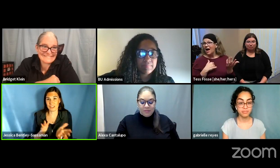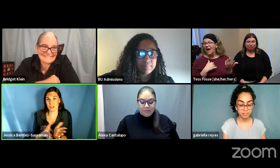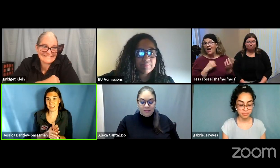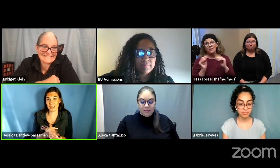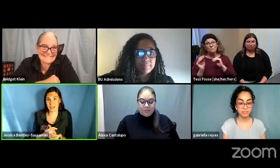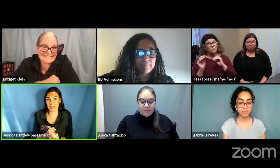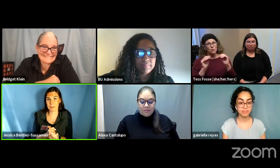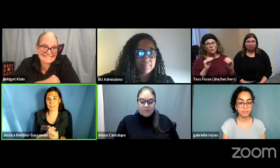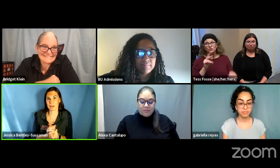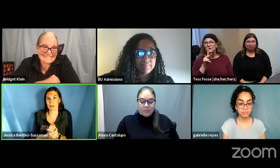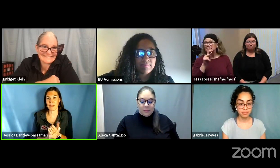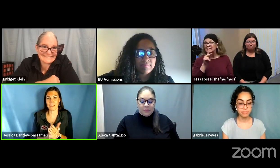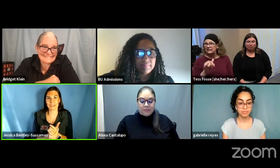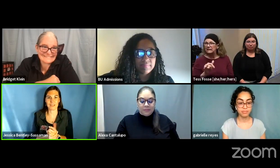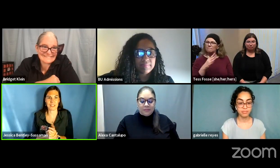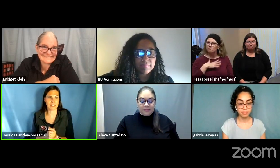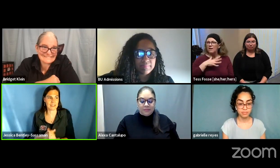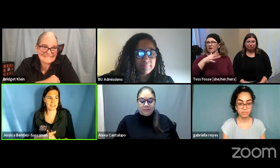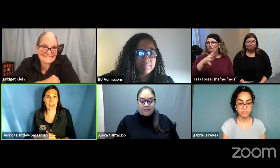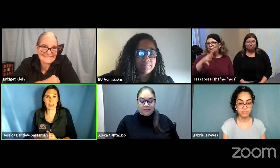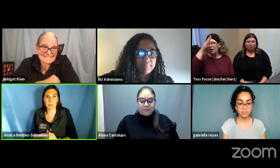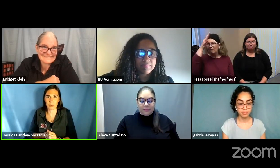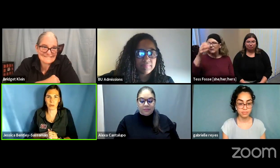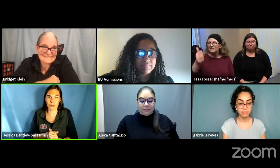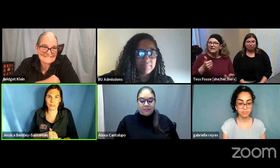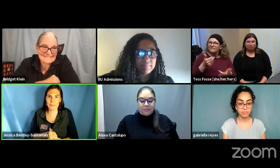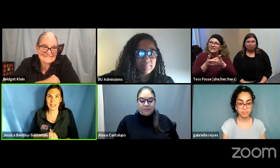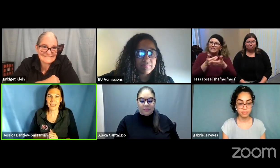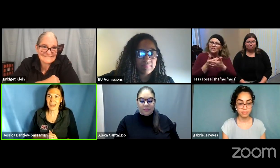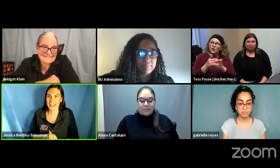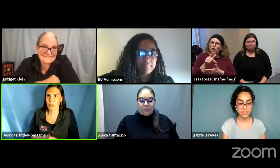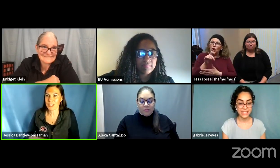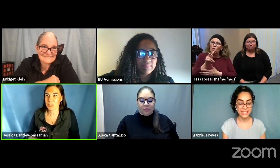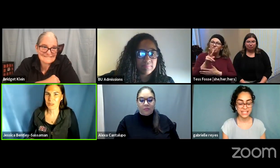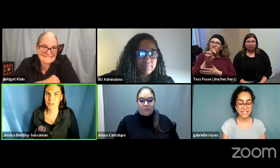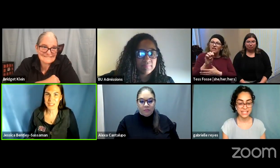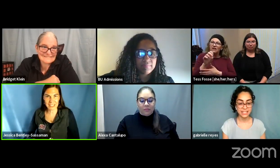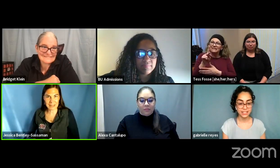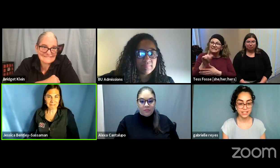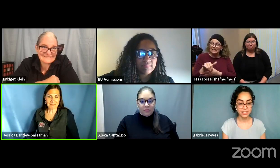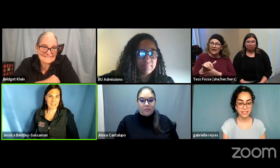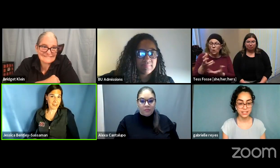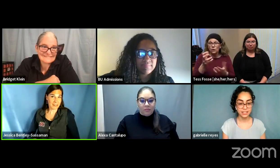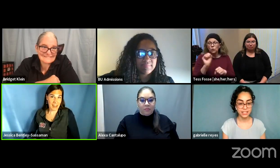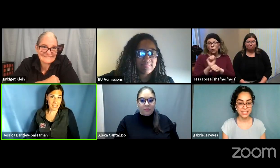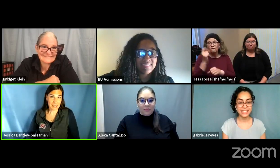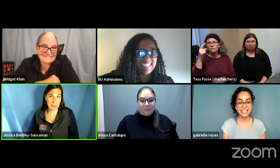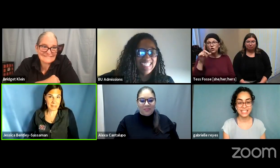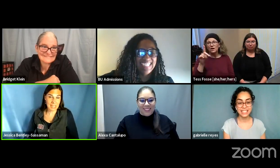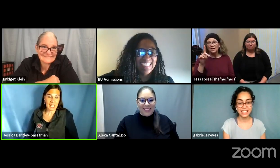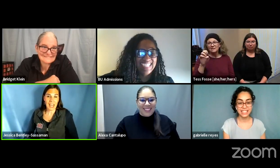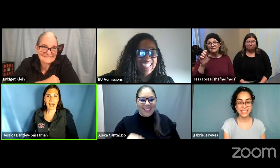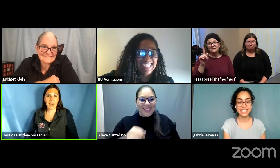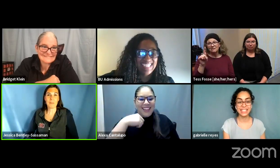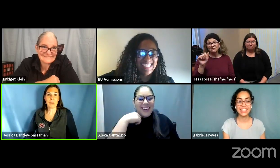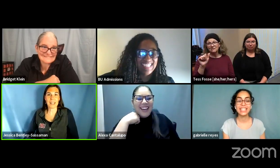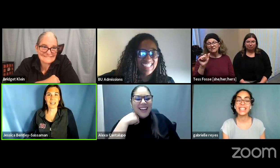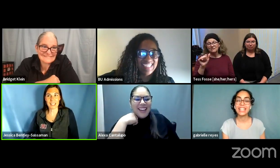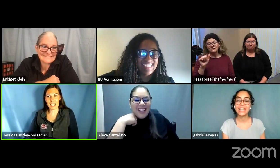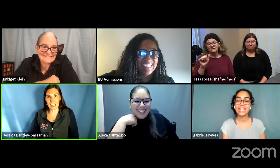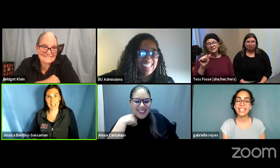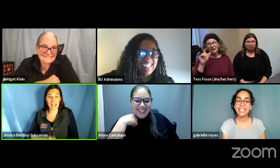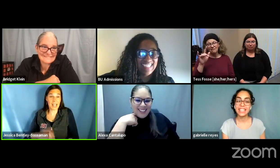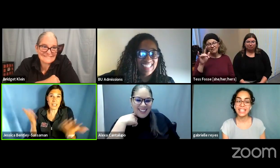moved to Kentucky because my grandparents lived near the airport in Louisville and I wanted to work for Delta. Fun fact about me.